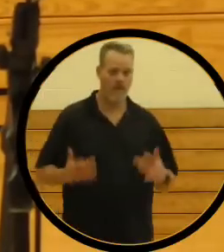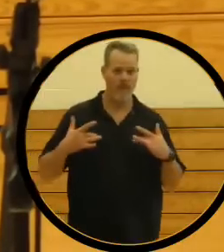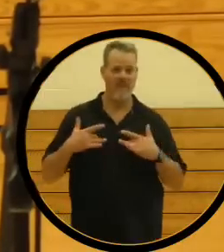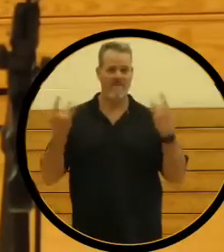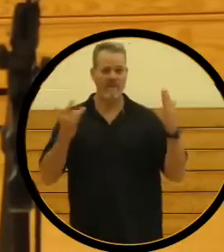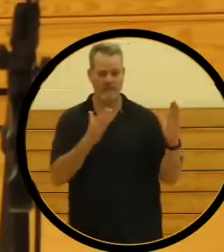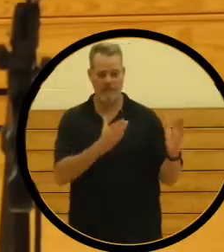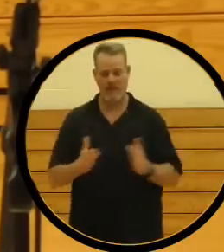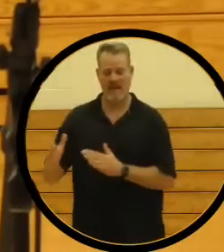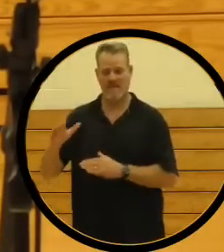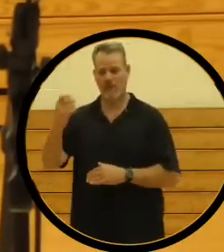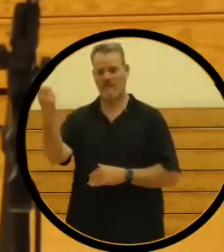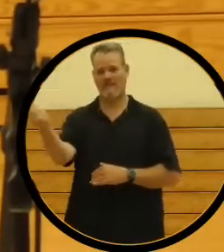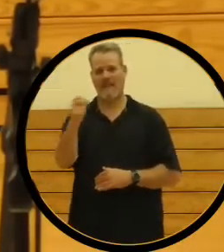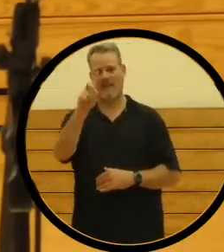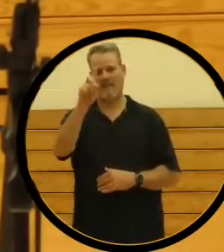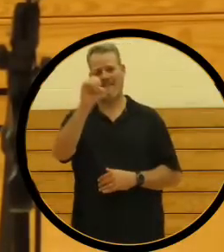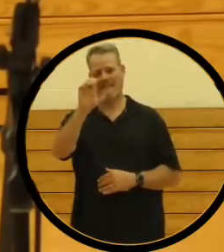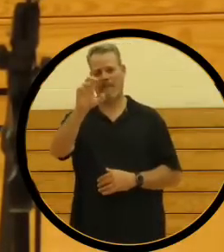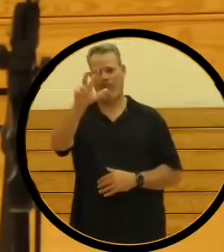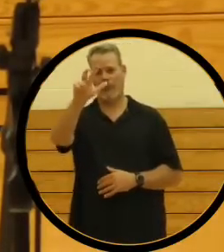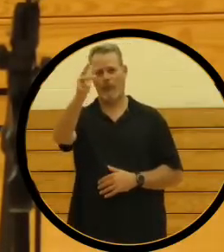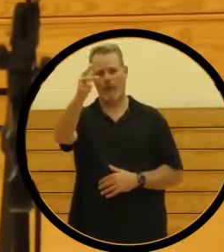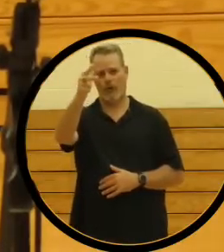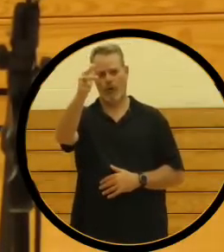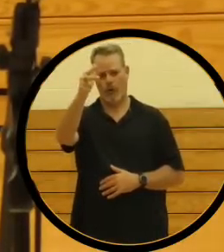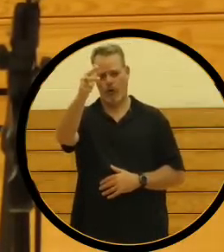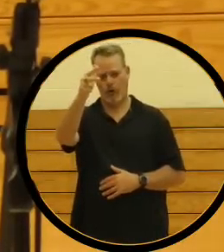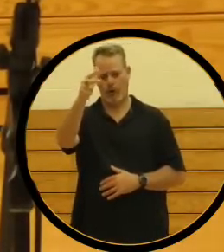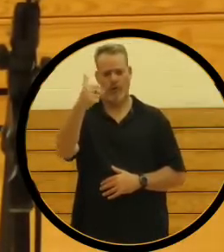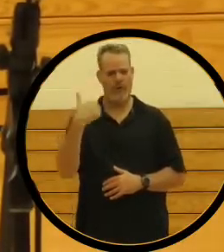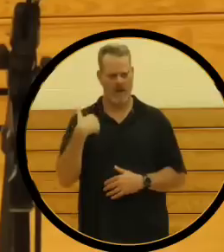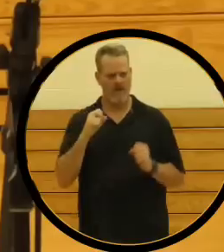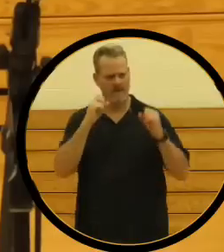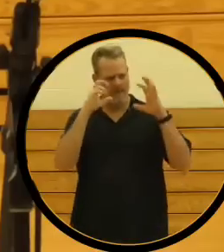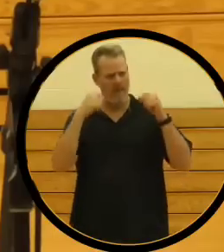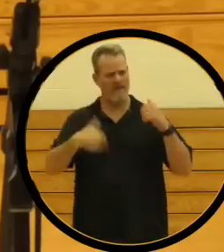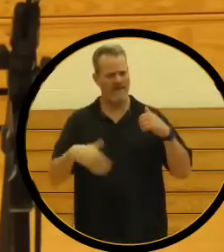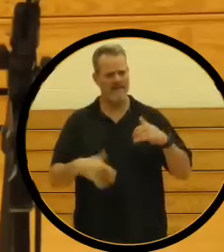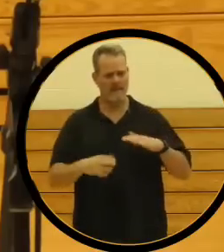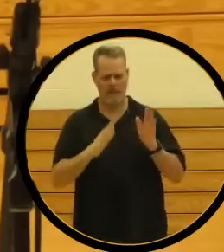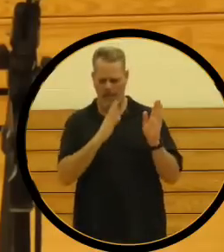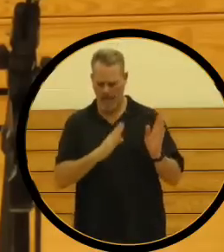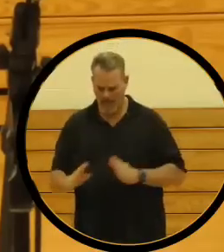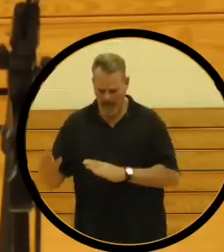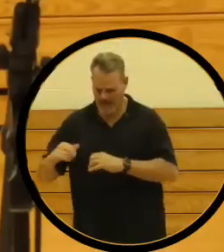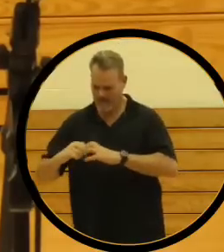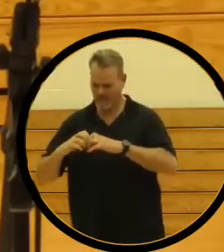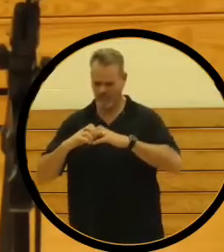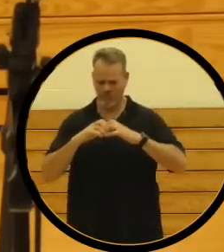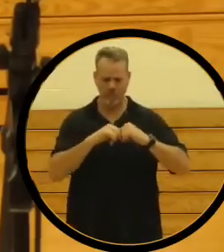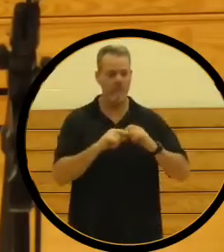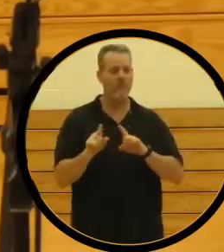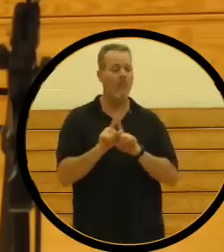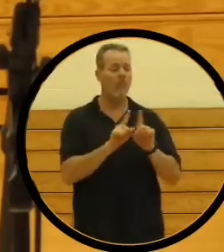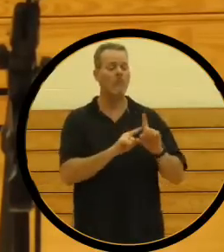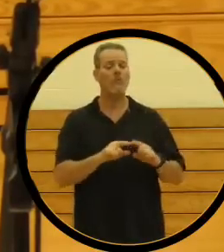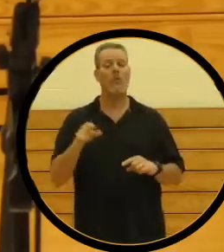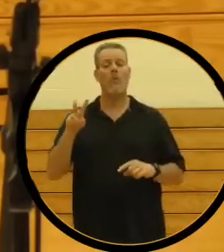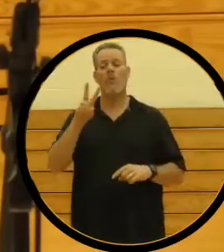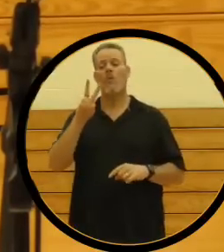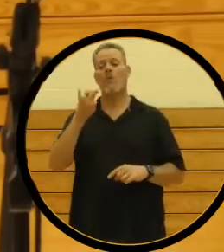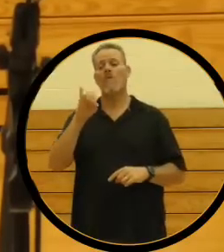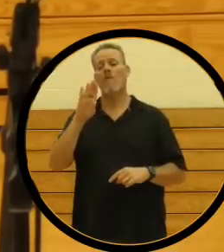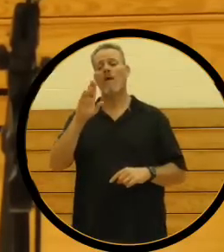Saturday, December 3rd. They have some really amazing plans coming forward. In addition, Vibrant Hawai'i as